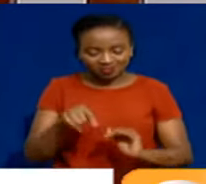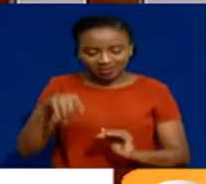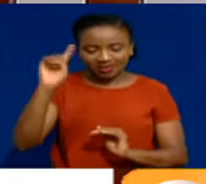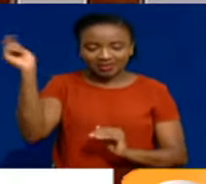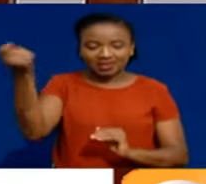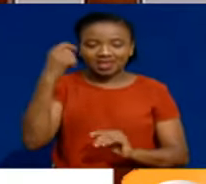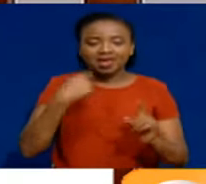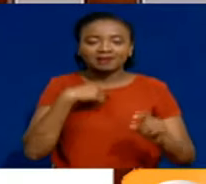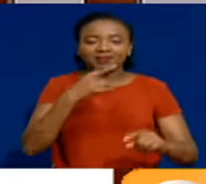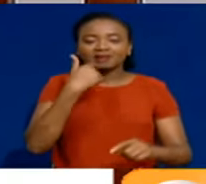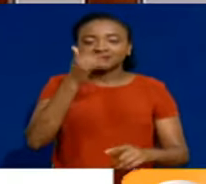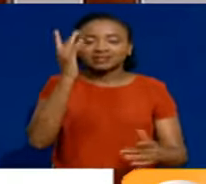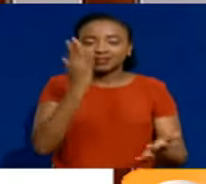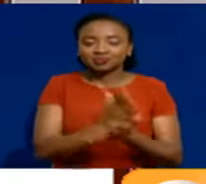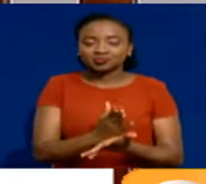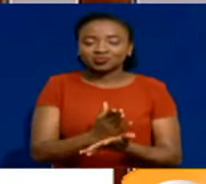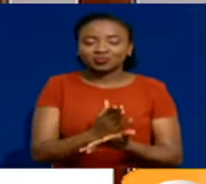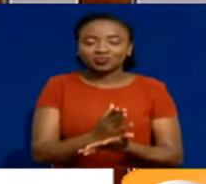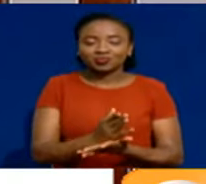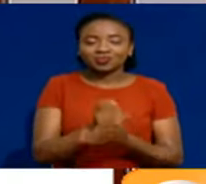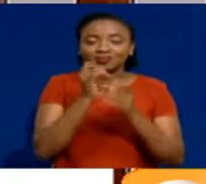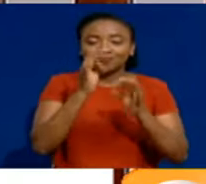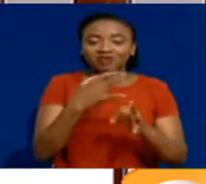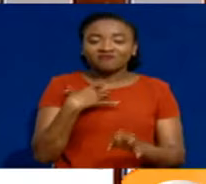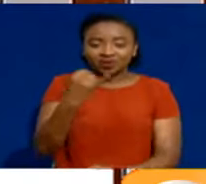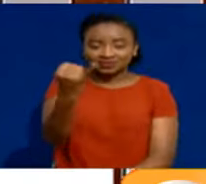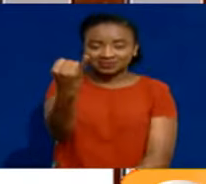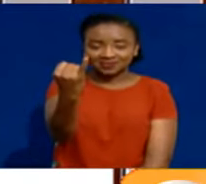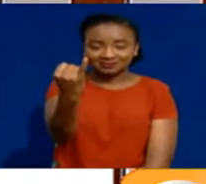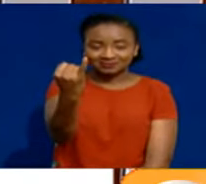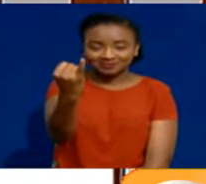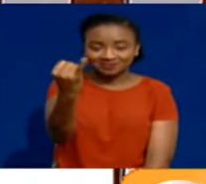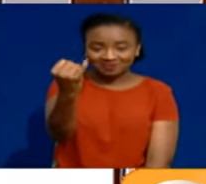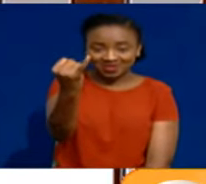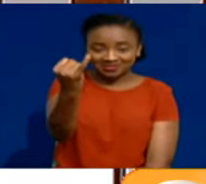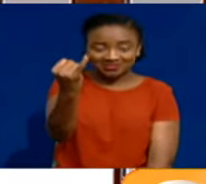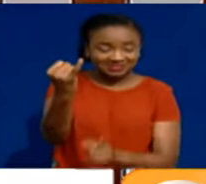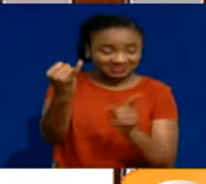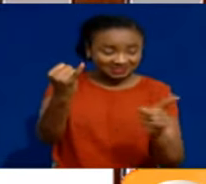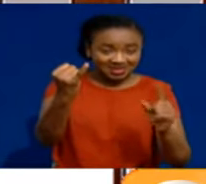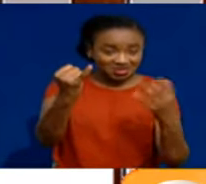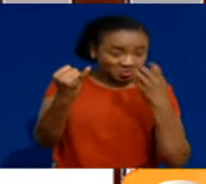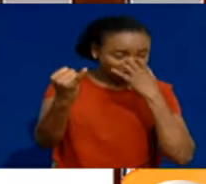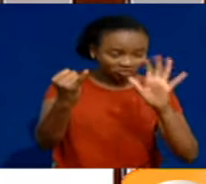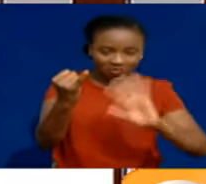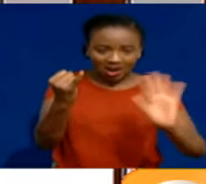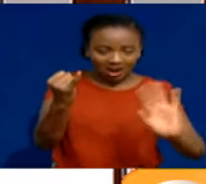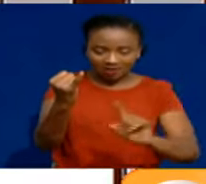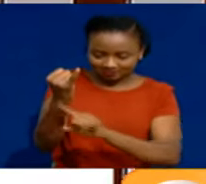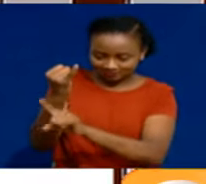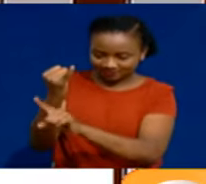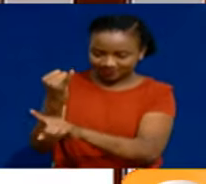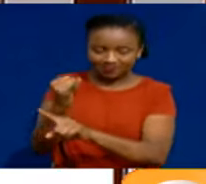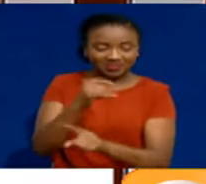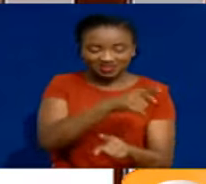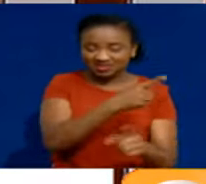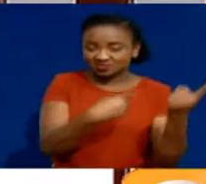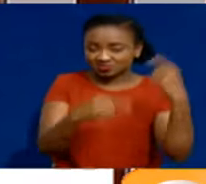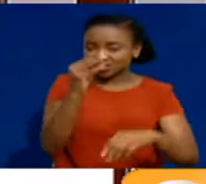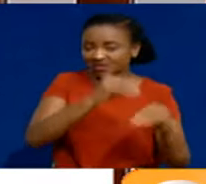truth. If you wanted to bet, don't bet on William Samoei Ruto, because he's not going to win the